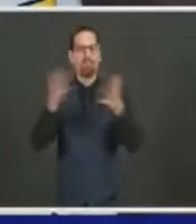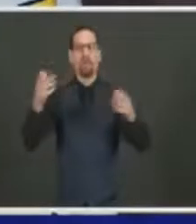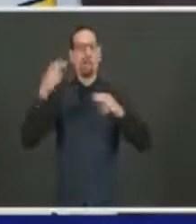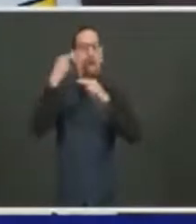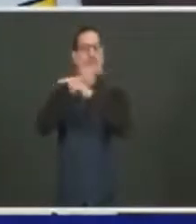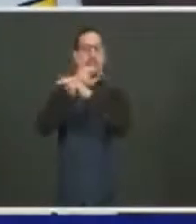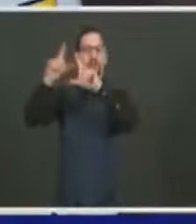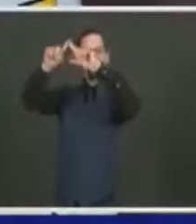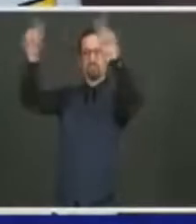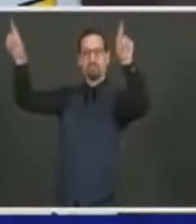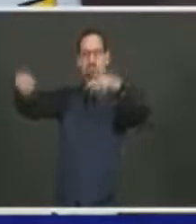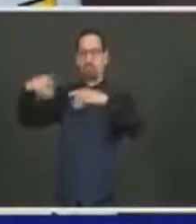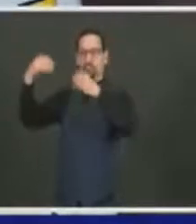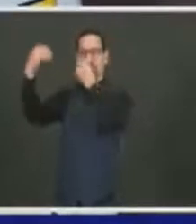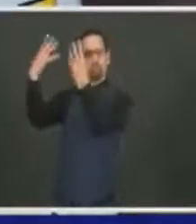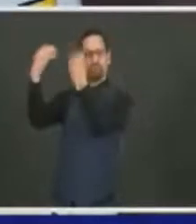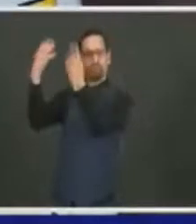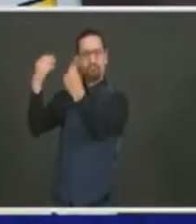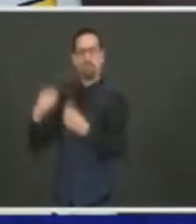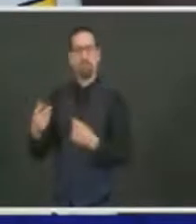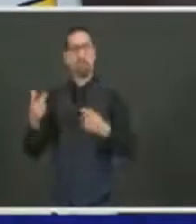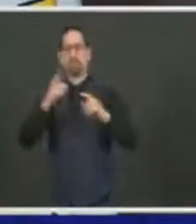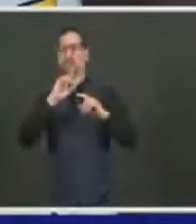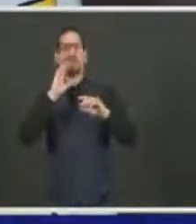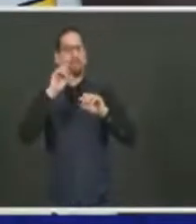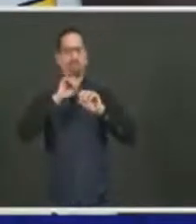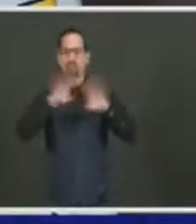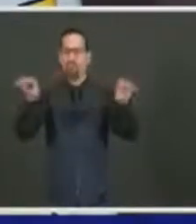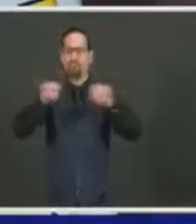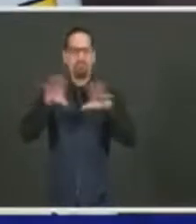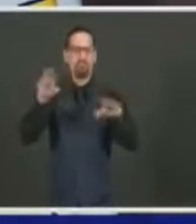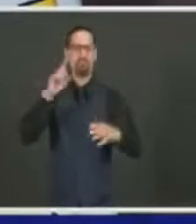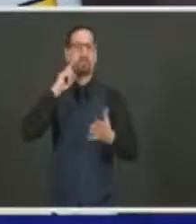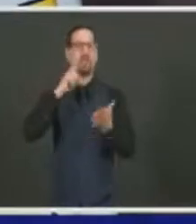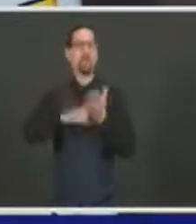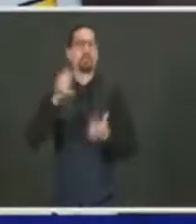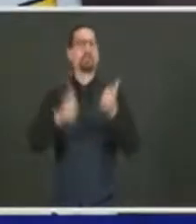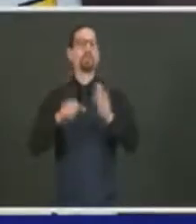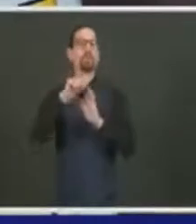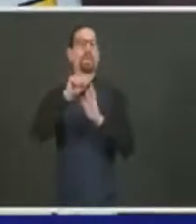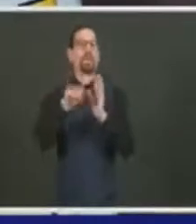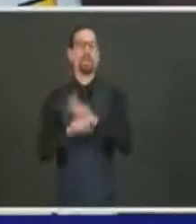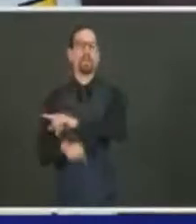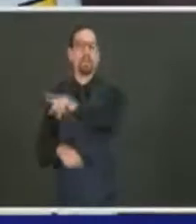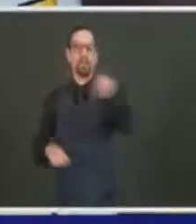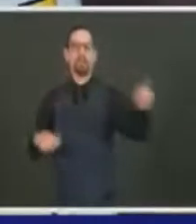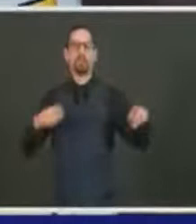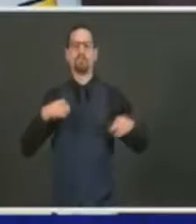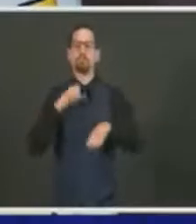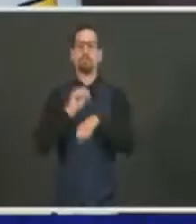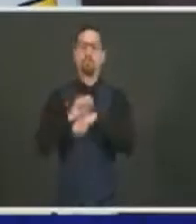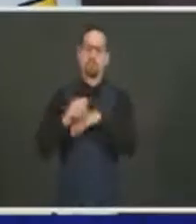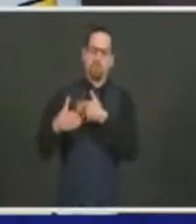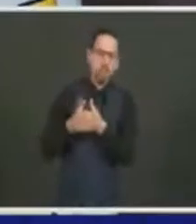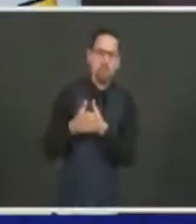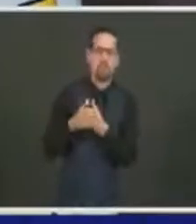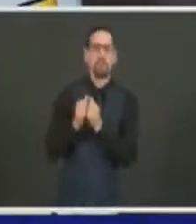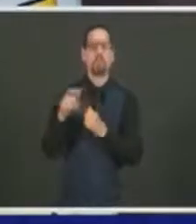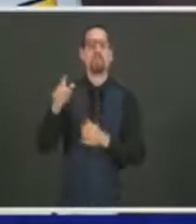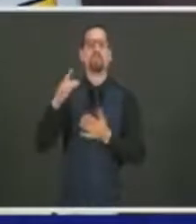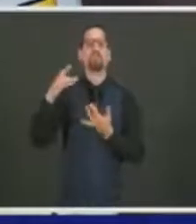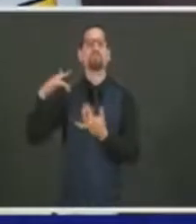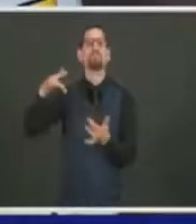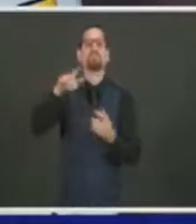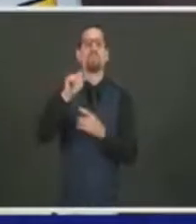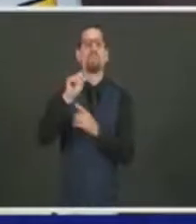the airport, at the train station. We're going to be working closely with the tourism industry, hotels, rental properties,